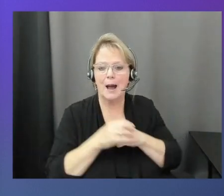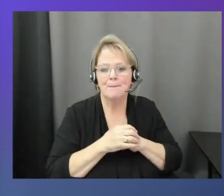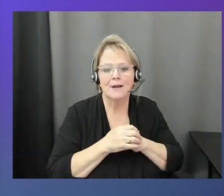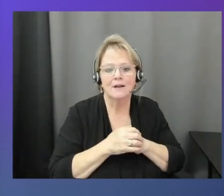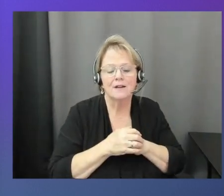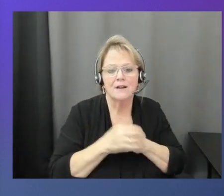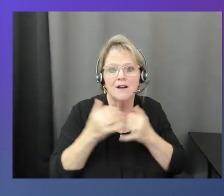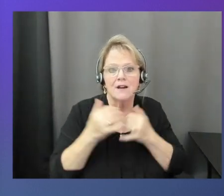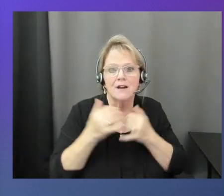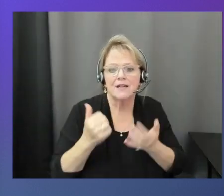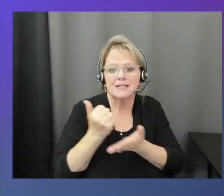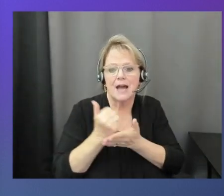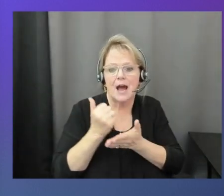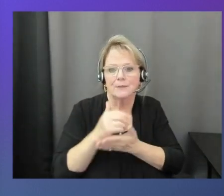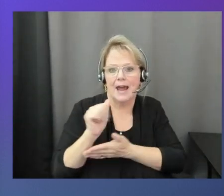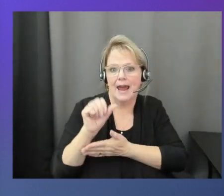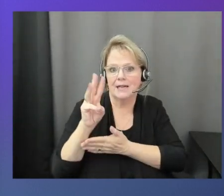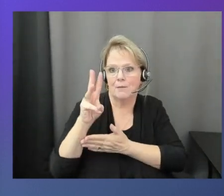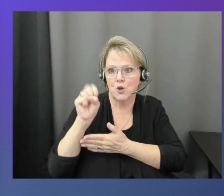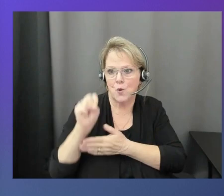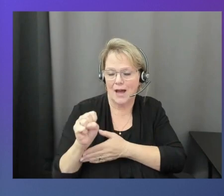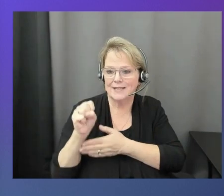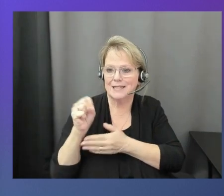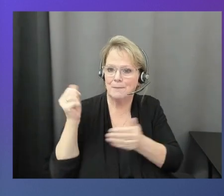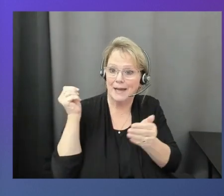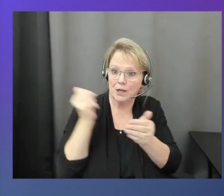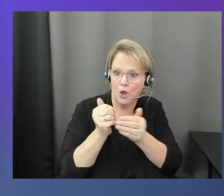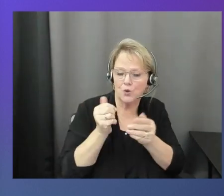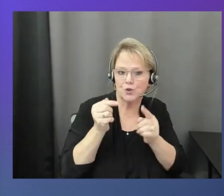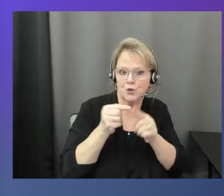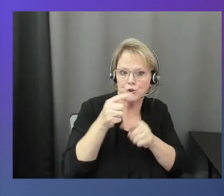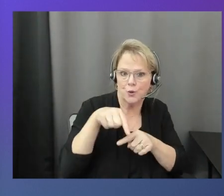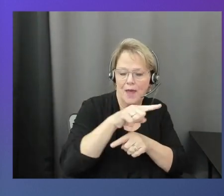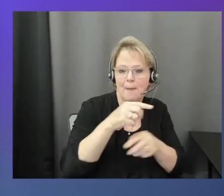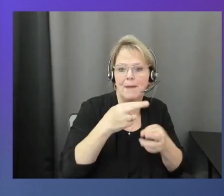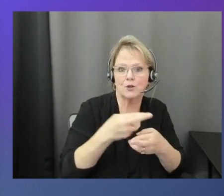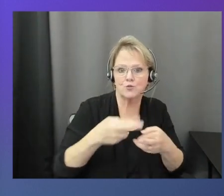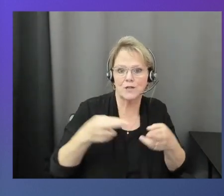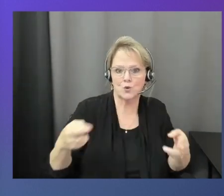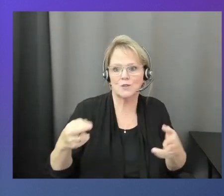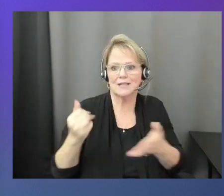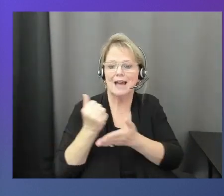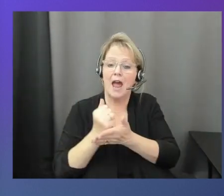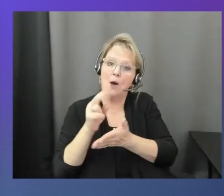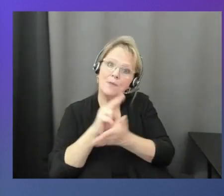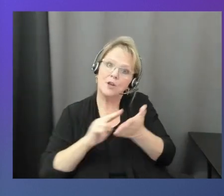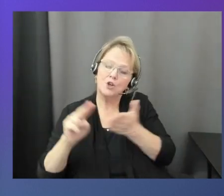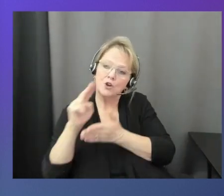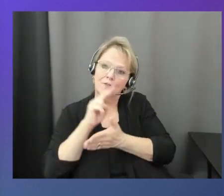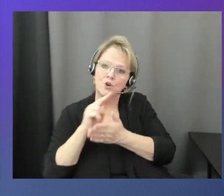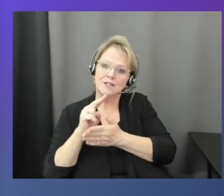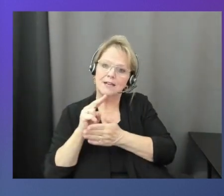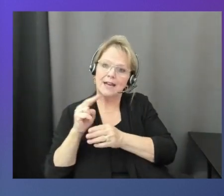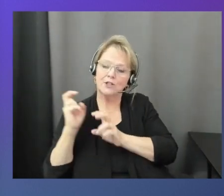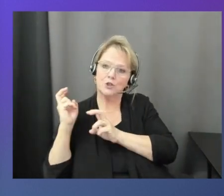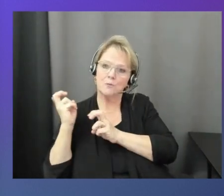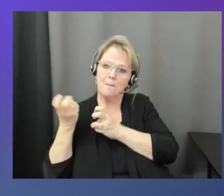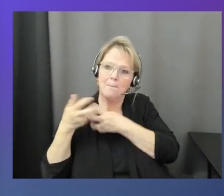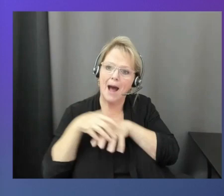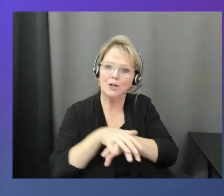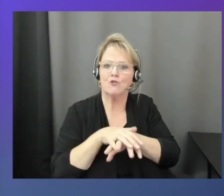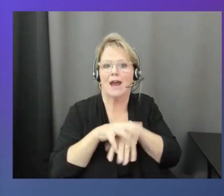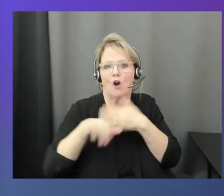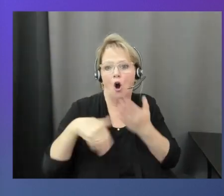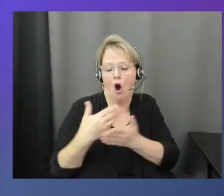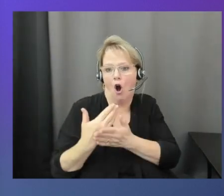AWS closer to their end users and resources and helped the university migrate their file system to the cloud, which is